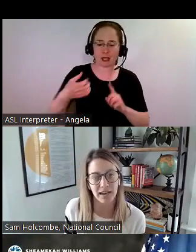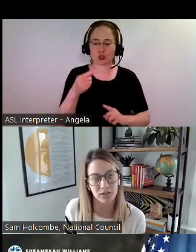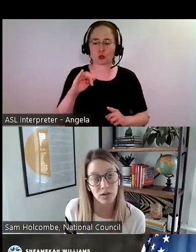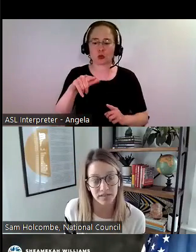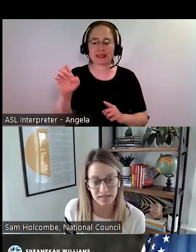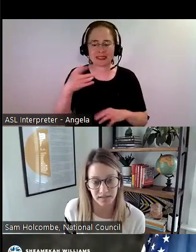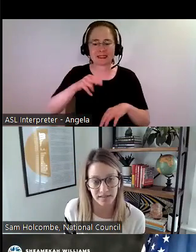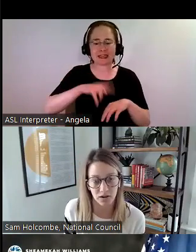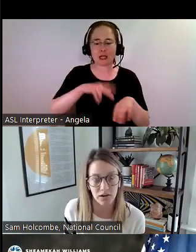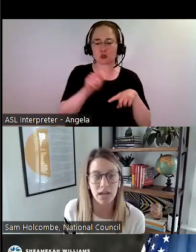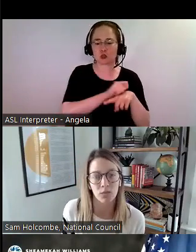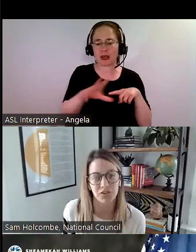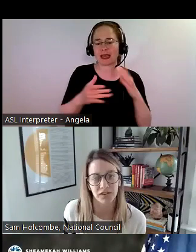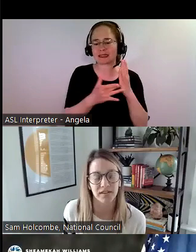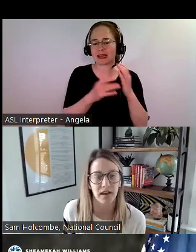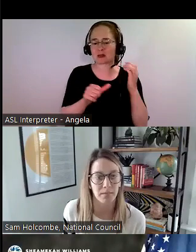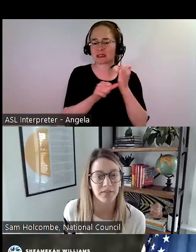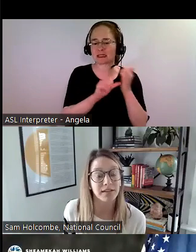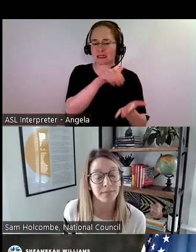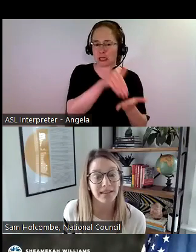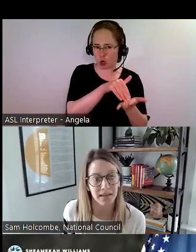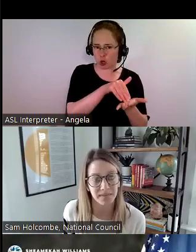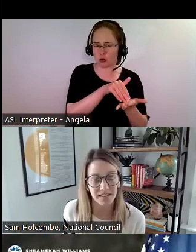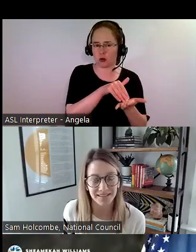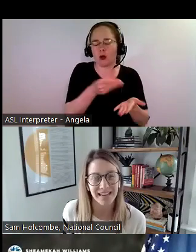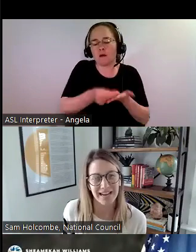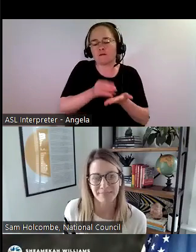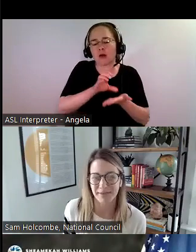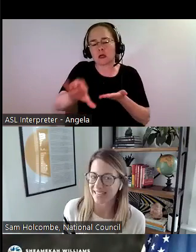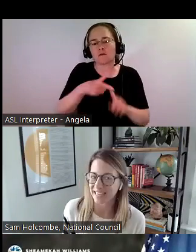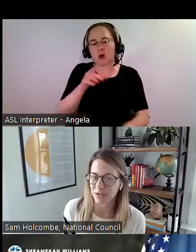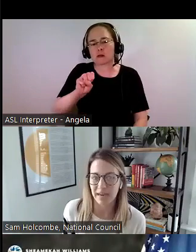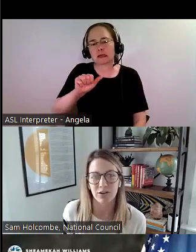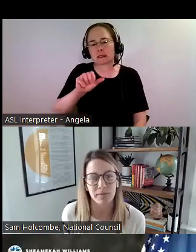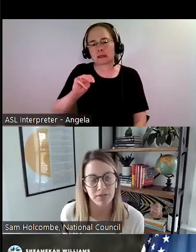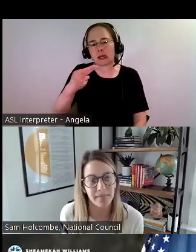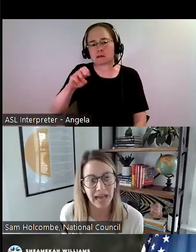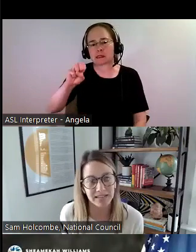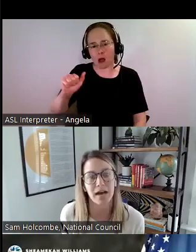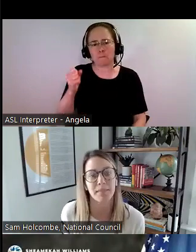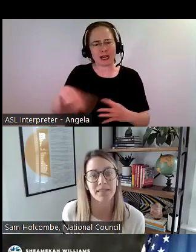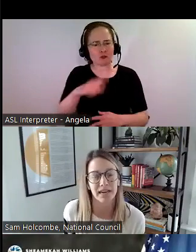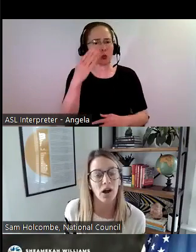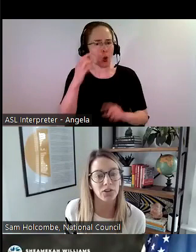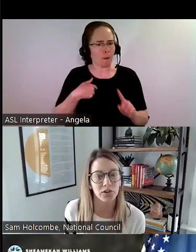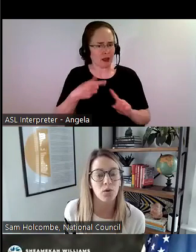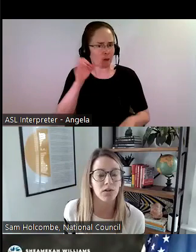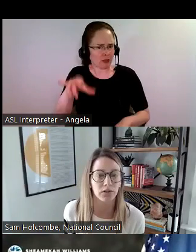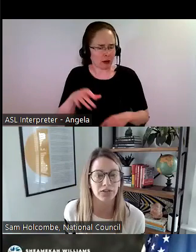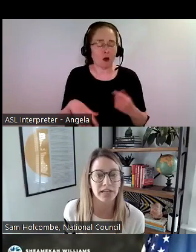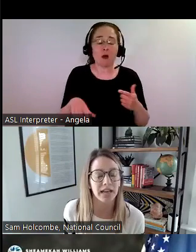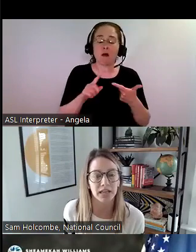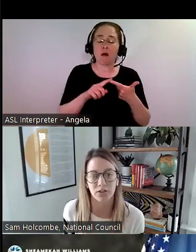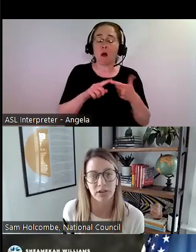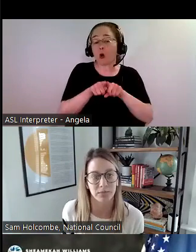National Training and Technical Assistance Center, which is funded by SAMHSA. And many of you might know me from that. And then I